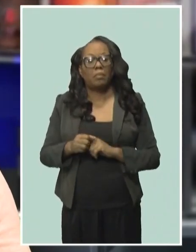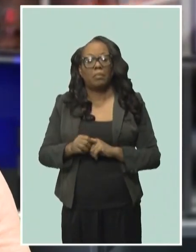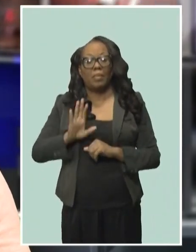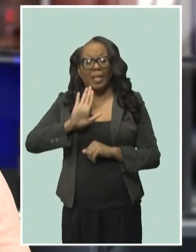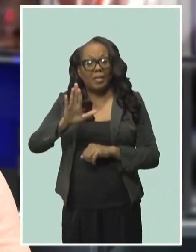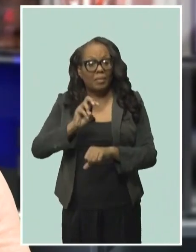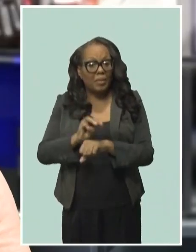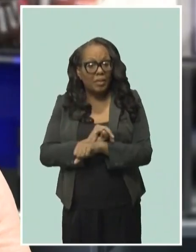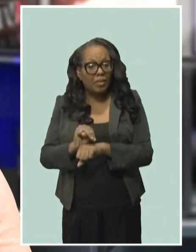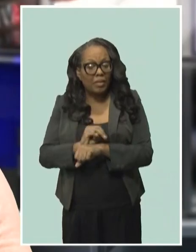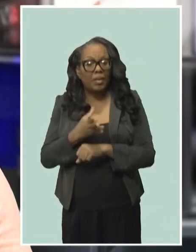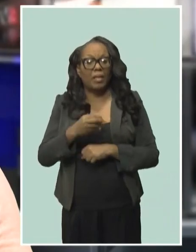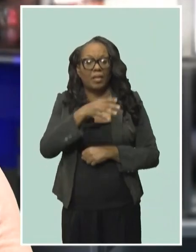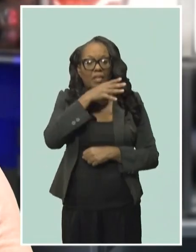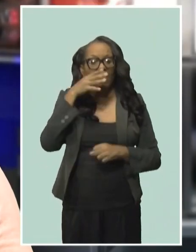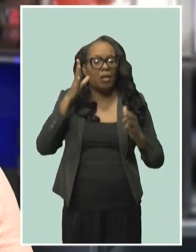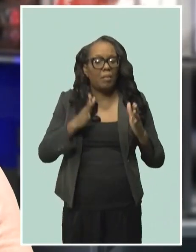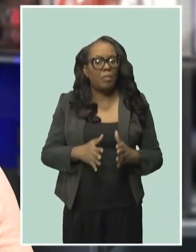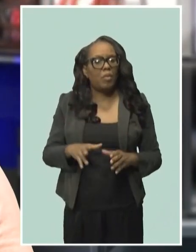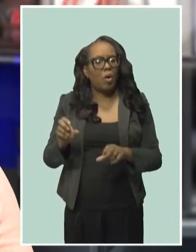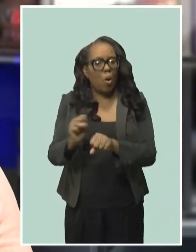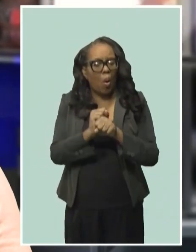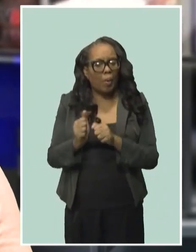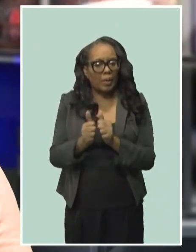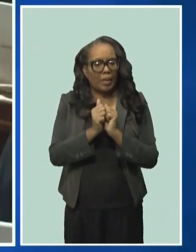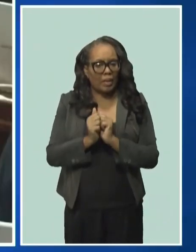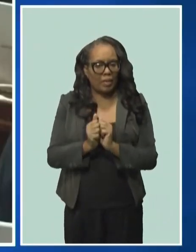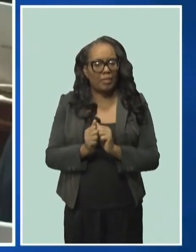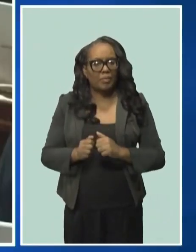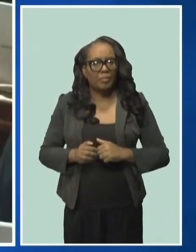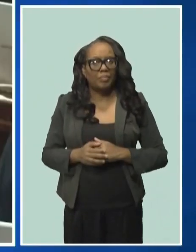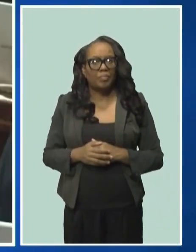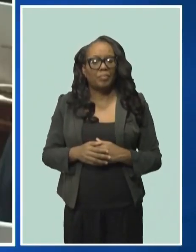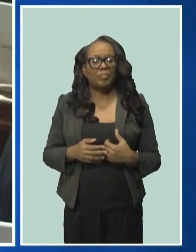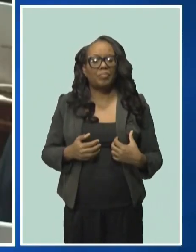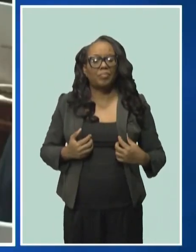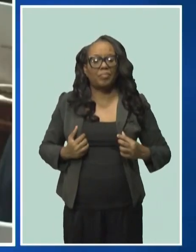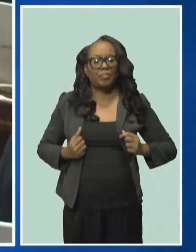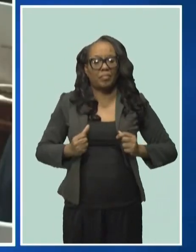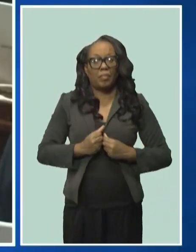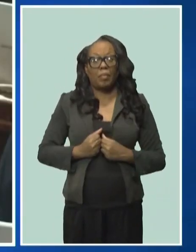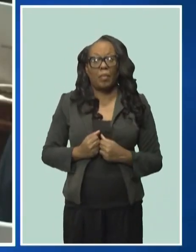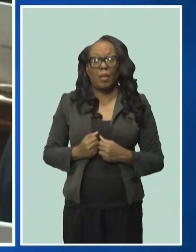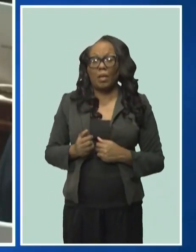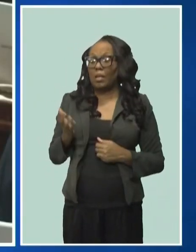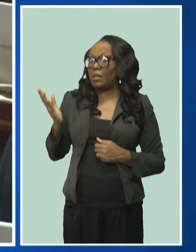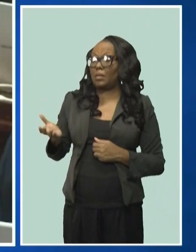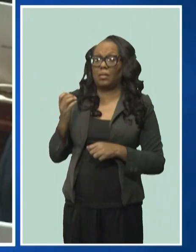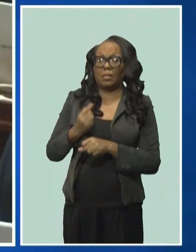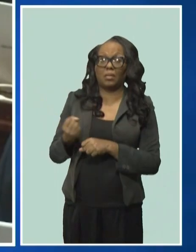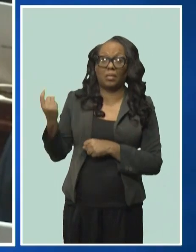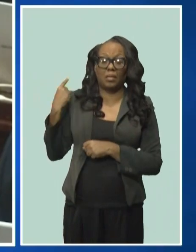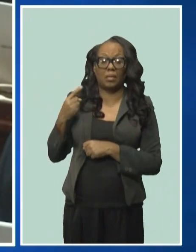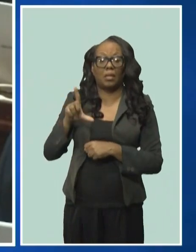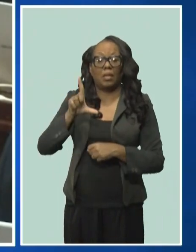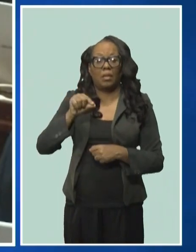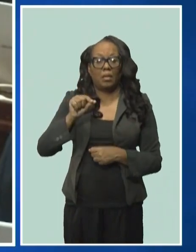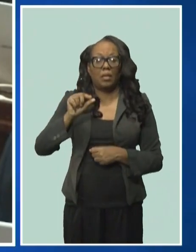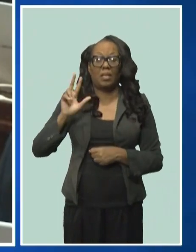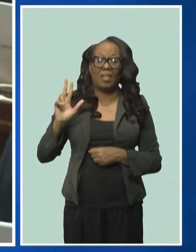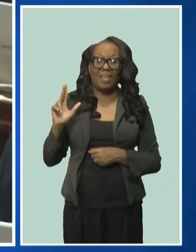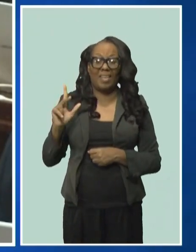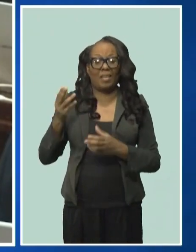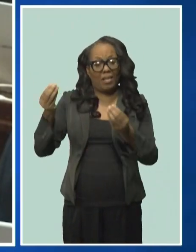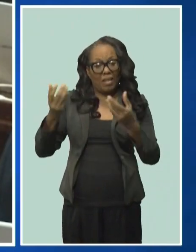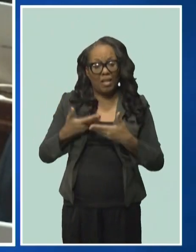his ministry and the island's farmers. The year 2023 gave us an overall